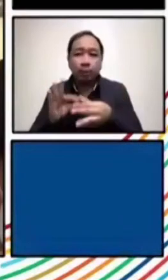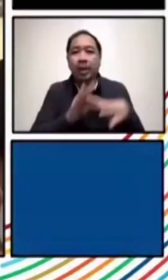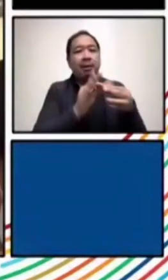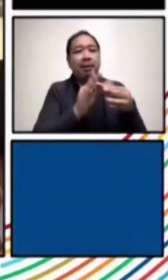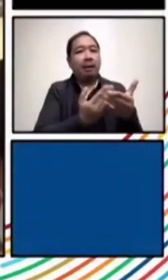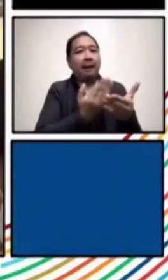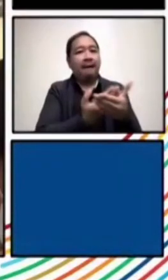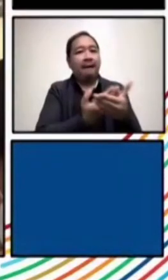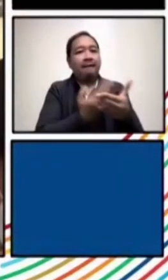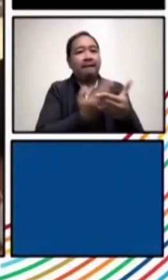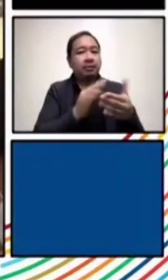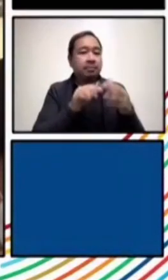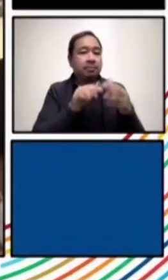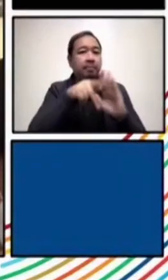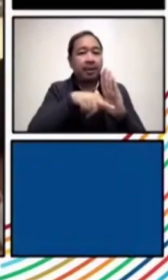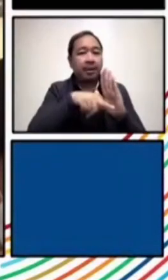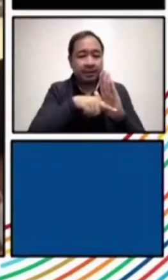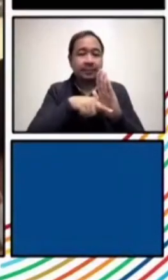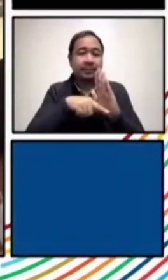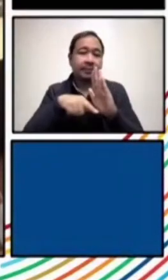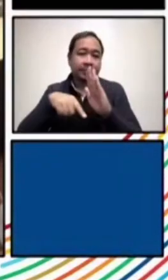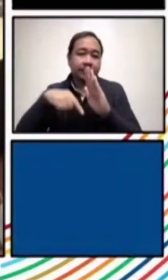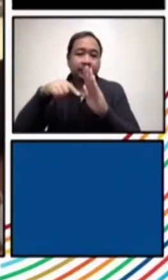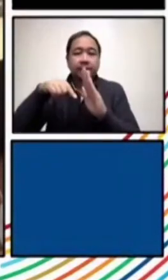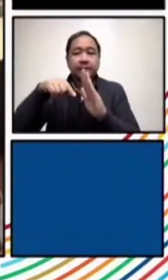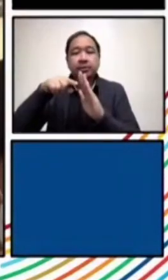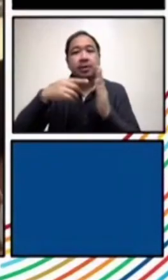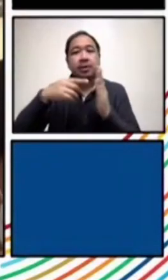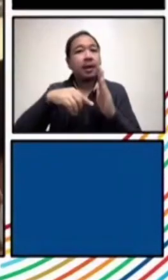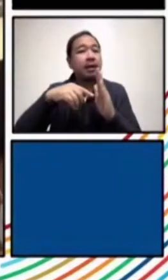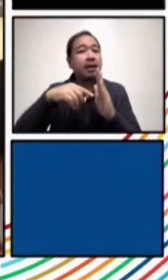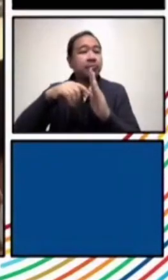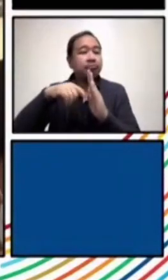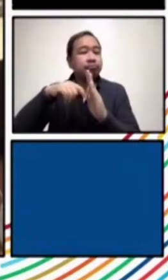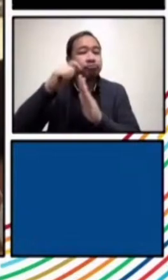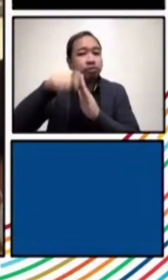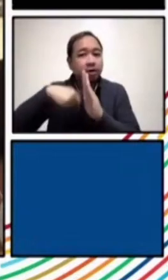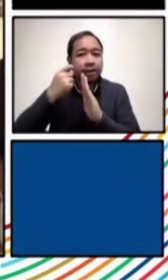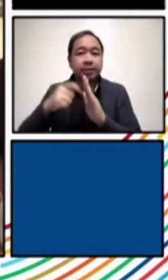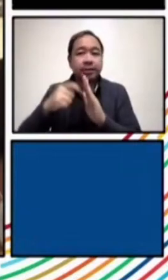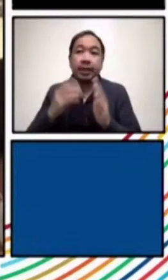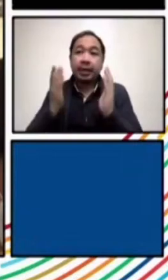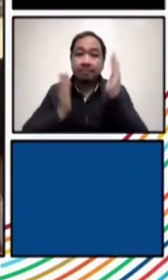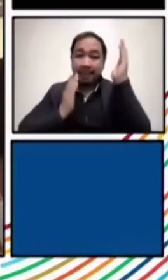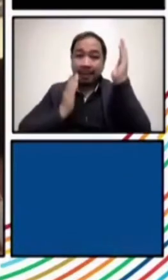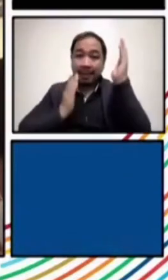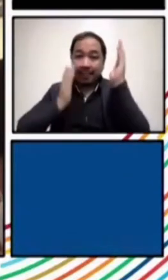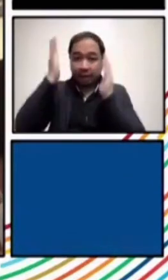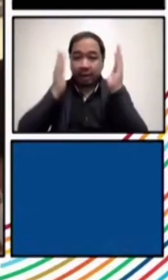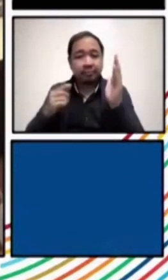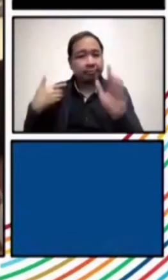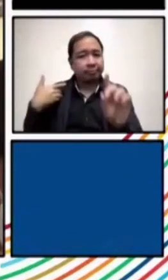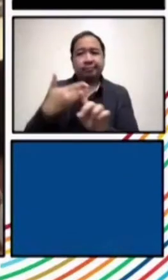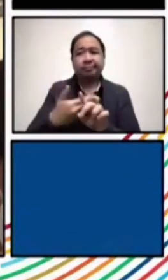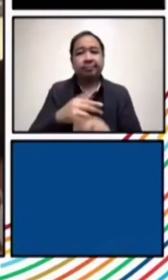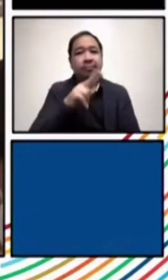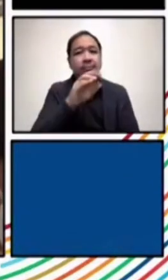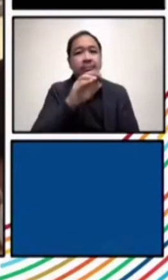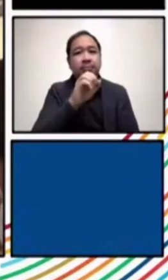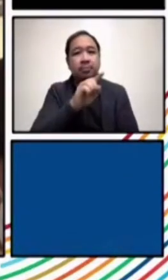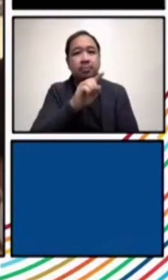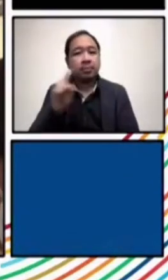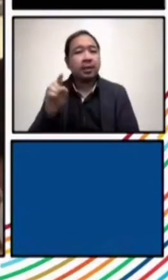and programs in Malaysia since 2011 the information system management for persons with